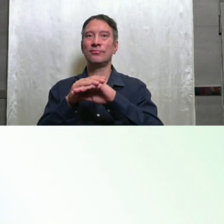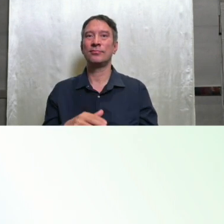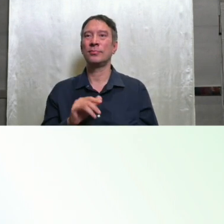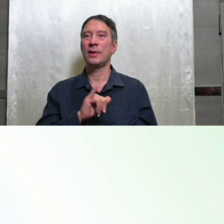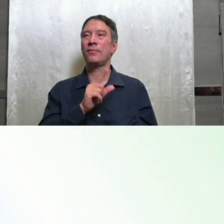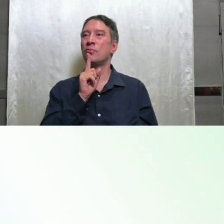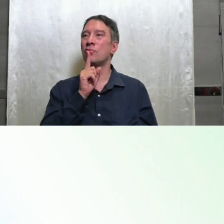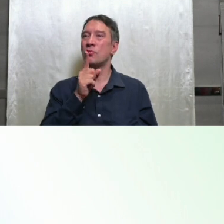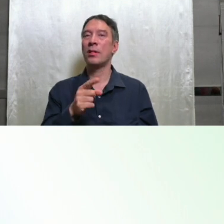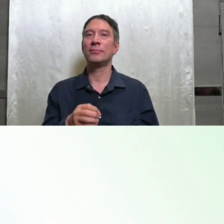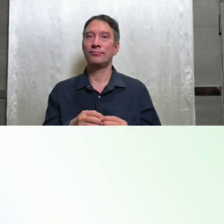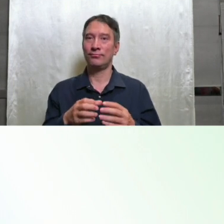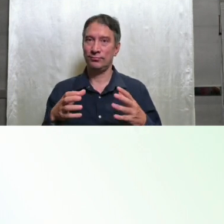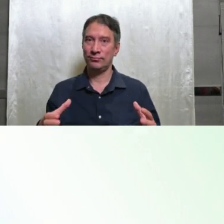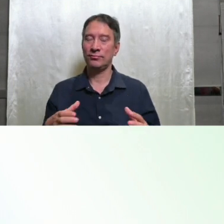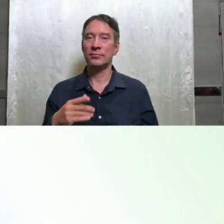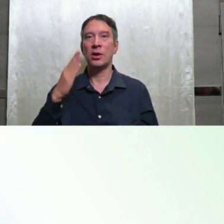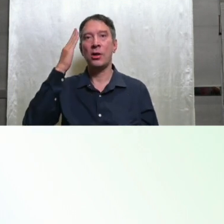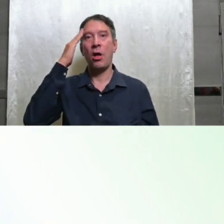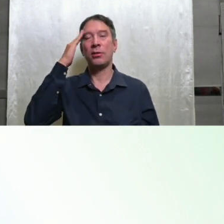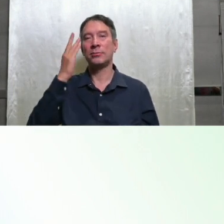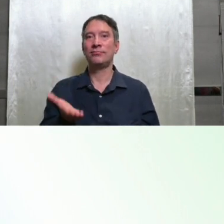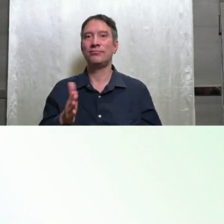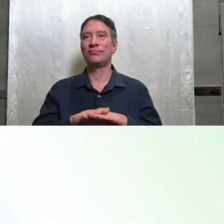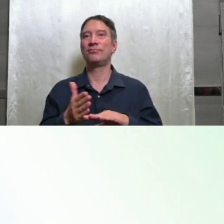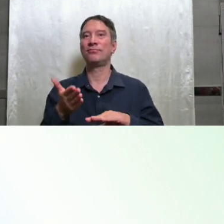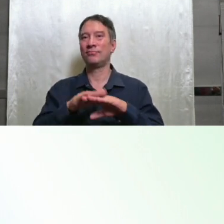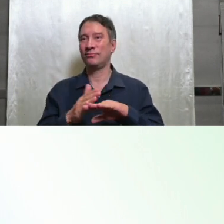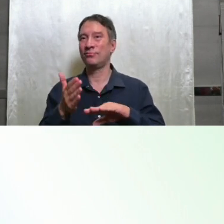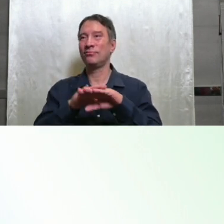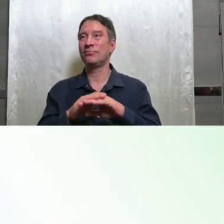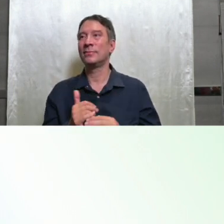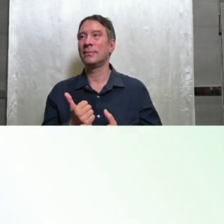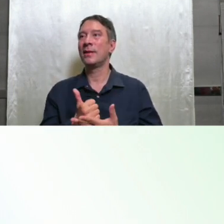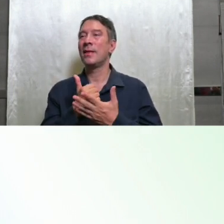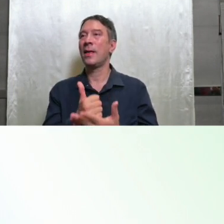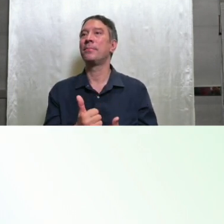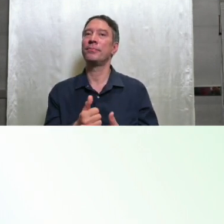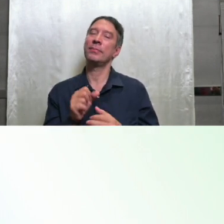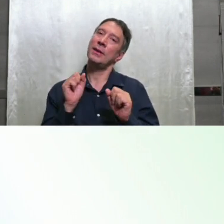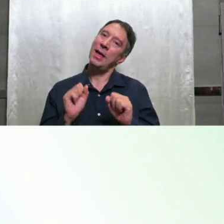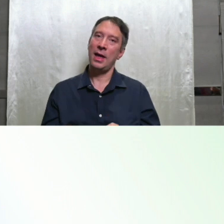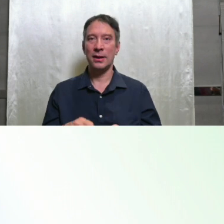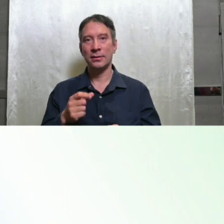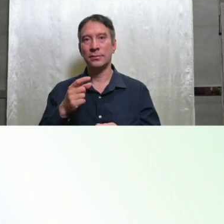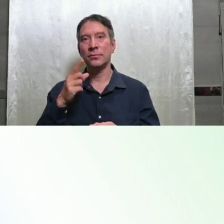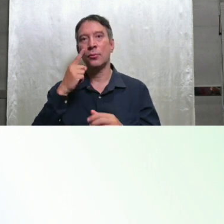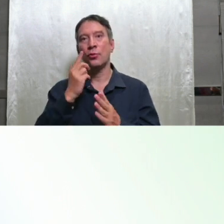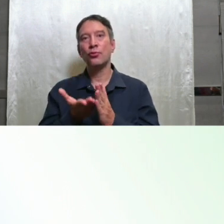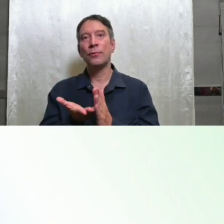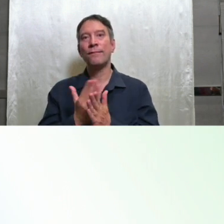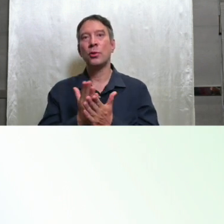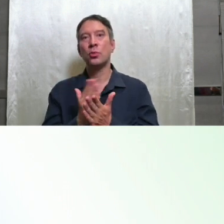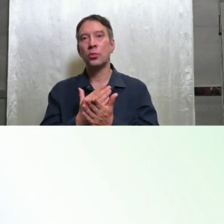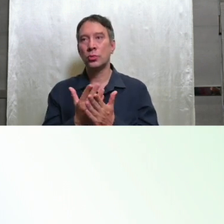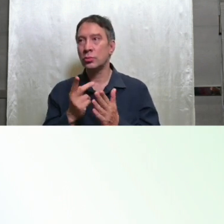generate a draft reply that you can review before you send it. As more and more questions get answered by drafting and human review, our knowledge gets